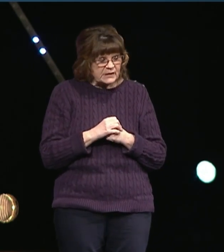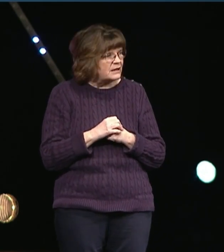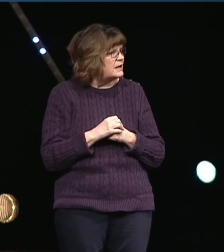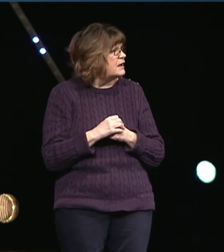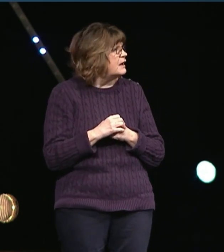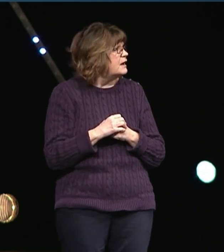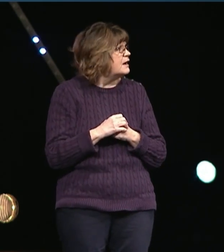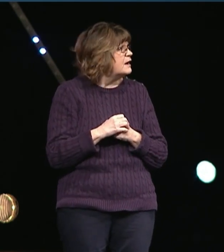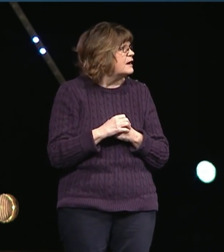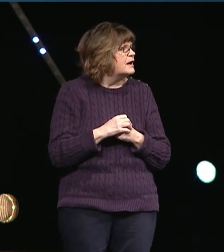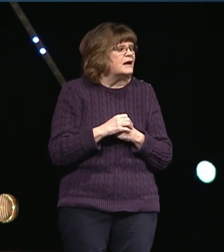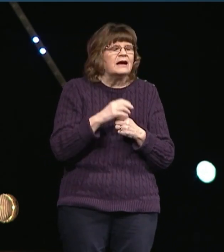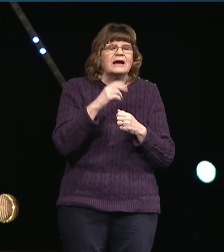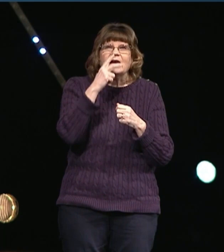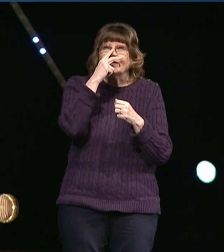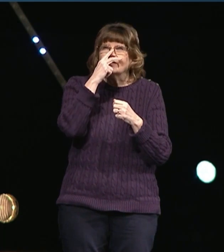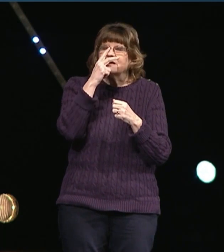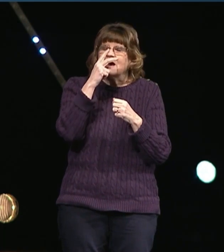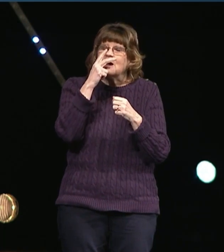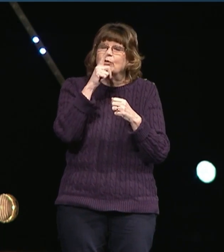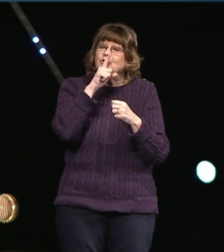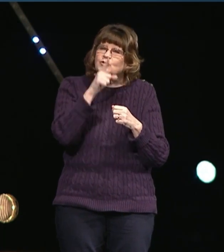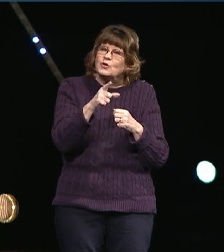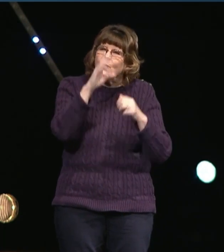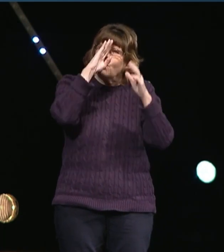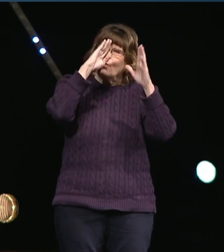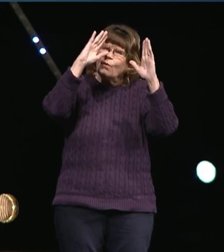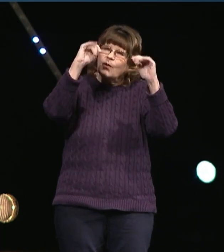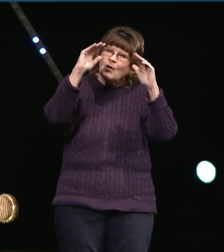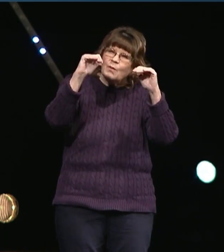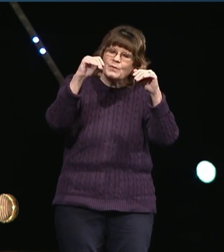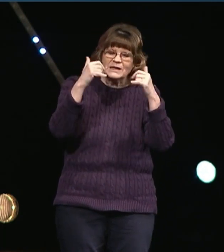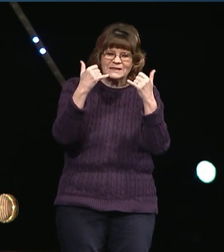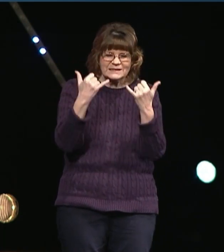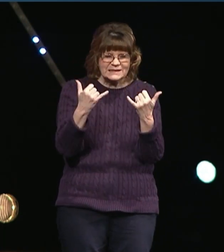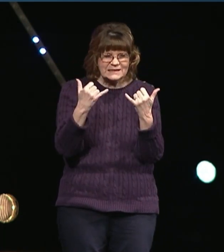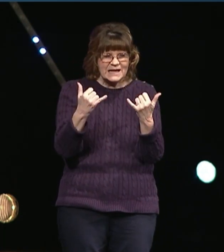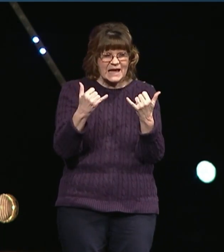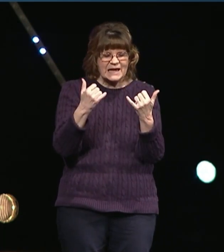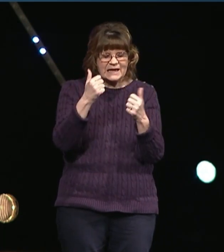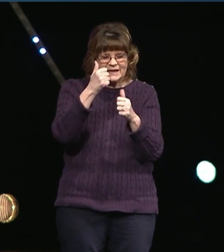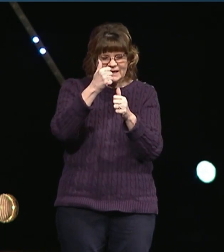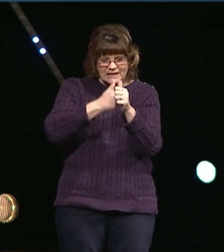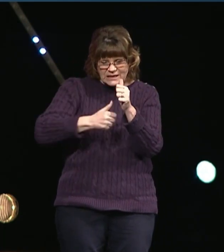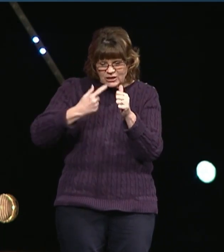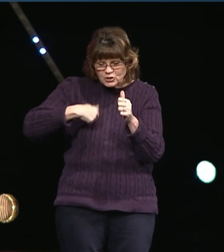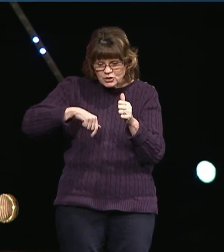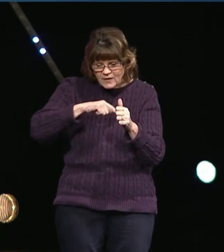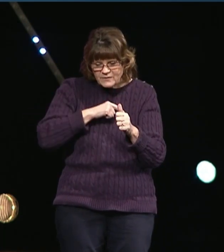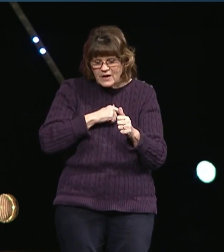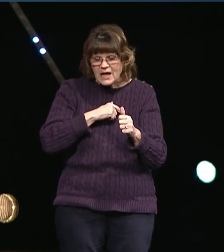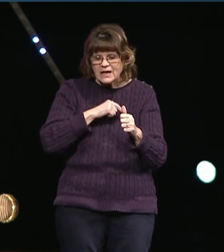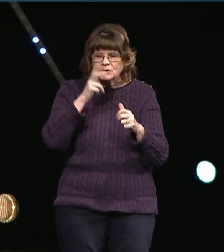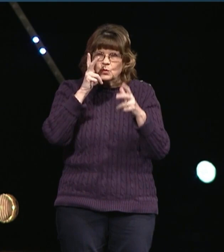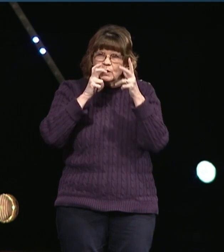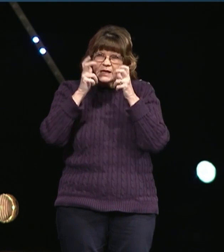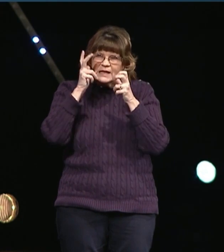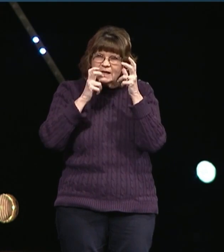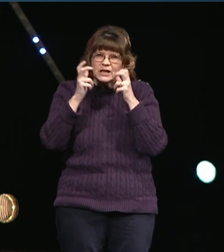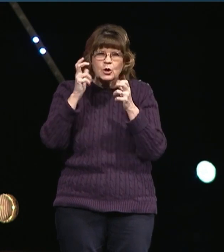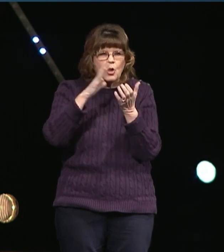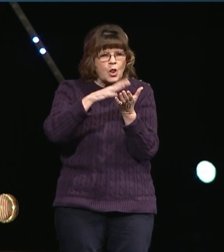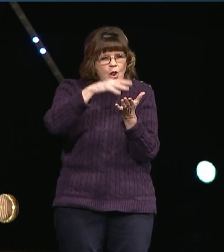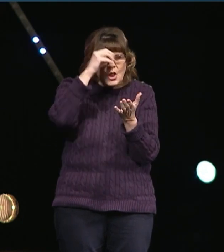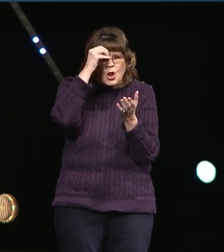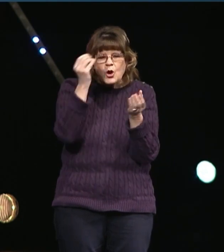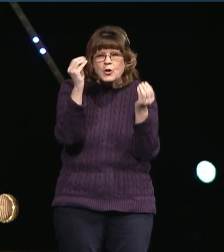I have a keen hope that today, each of us will not only hear from somebody and learn